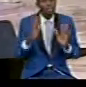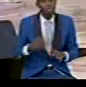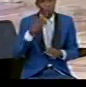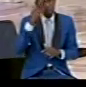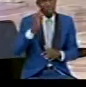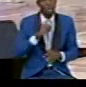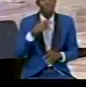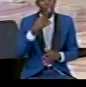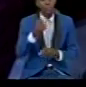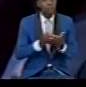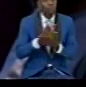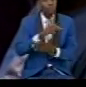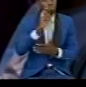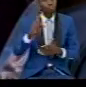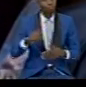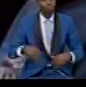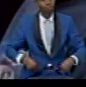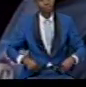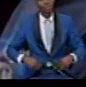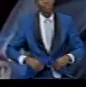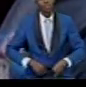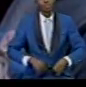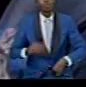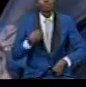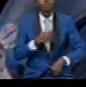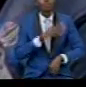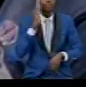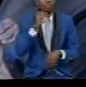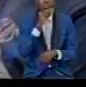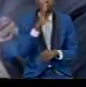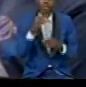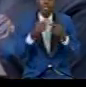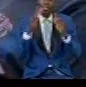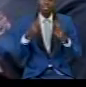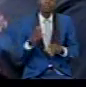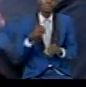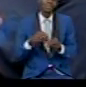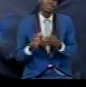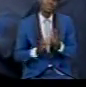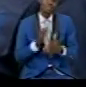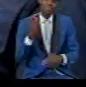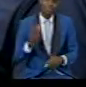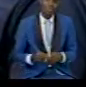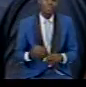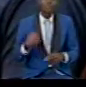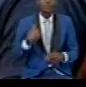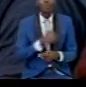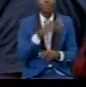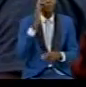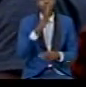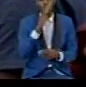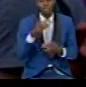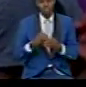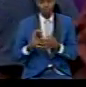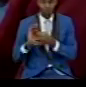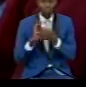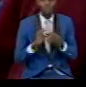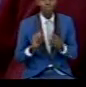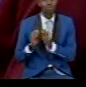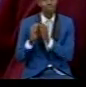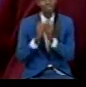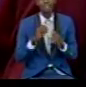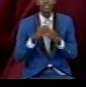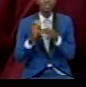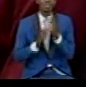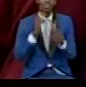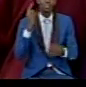I tell you the truth, we will not be enemies. We'll be in unity together in Jesus'